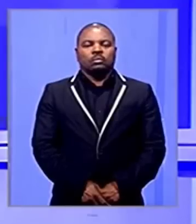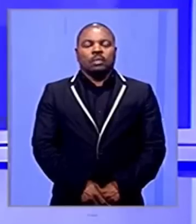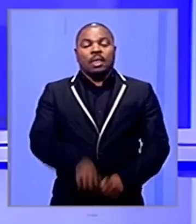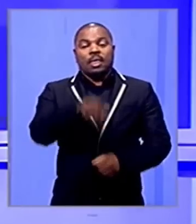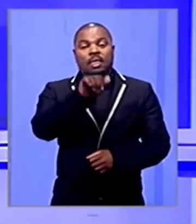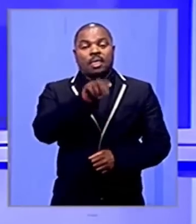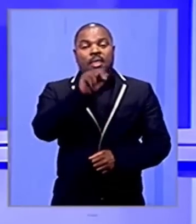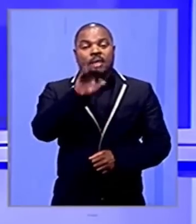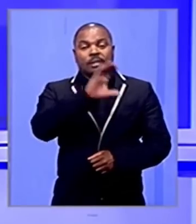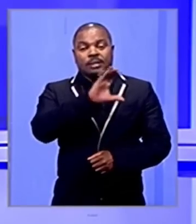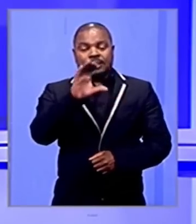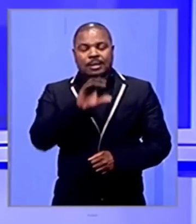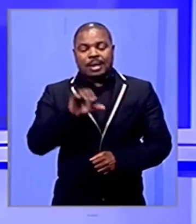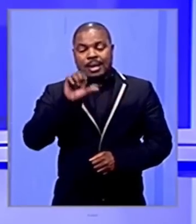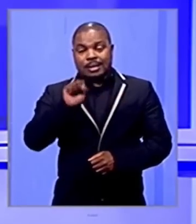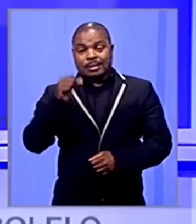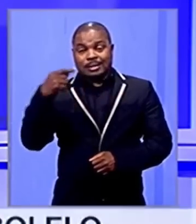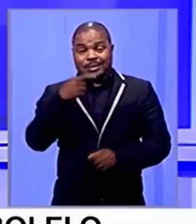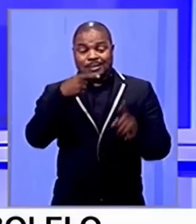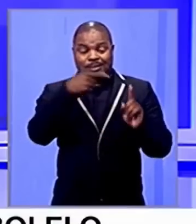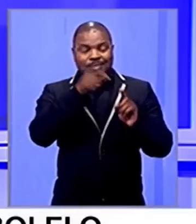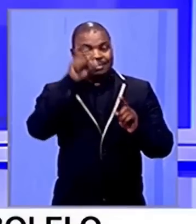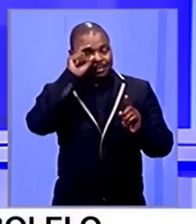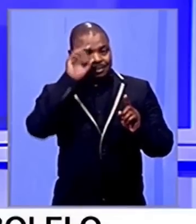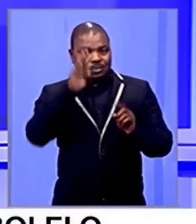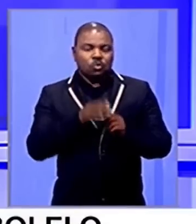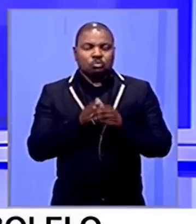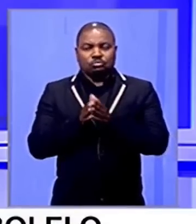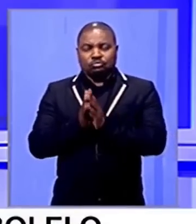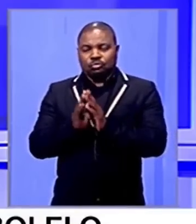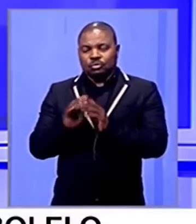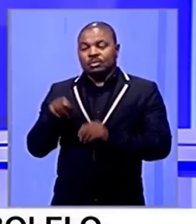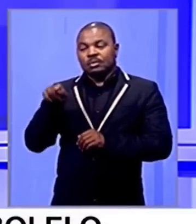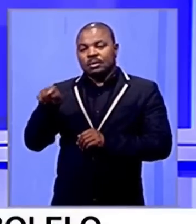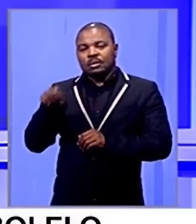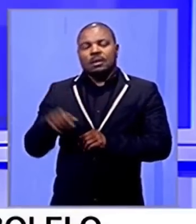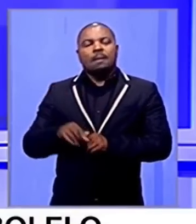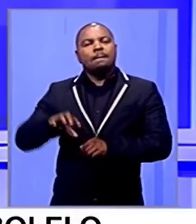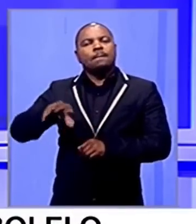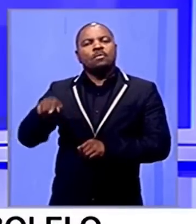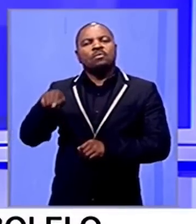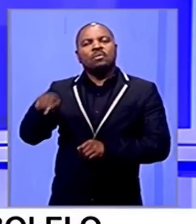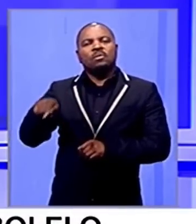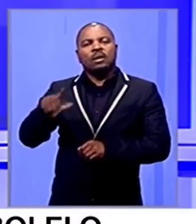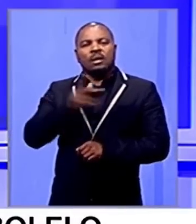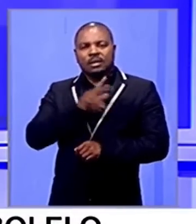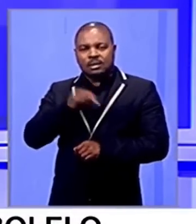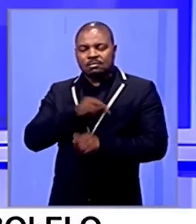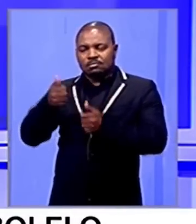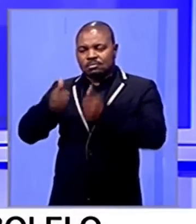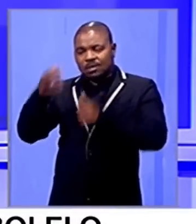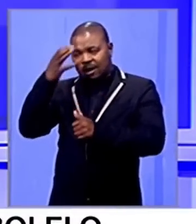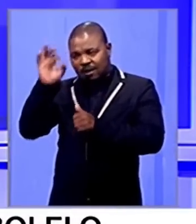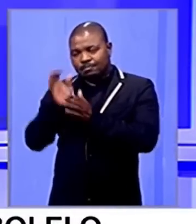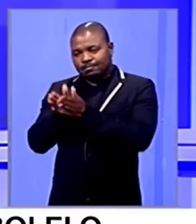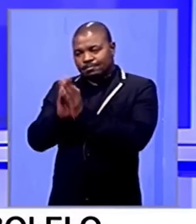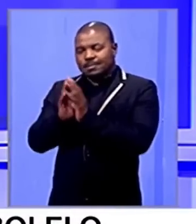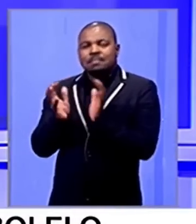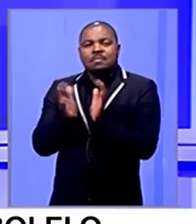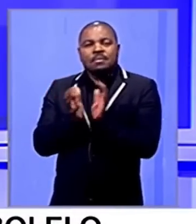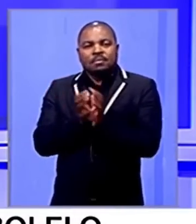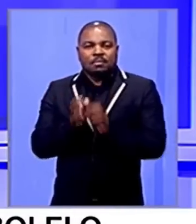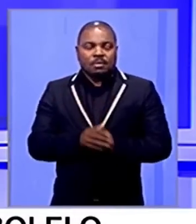Mokwaledi kakaretso wa ANC Fikile Mbalula o kuile kopano le khuduthamaga ya profense le baeteledipele ba puso kwa